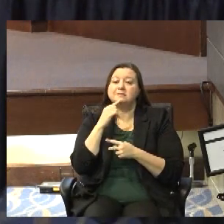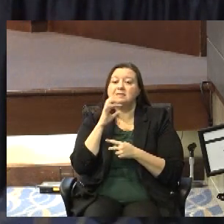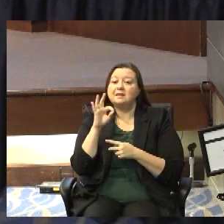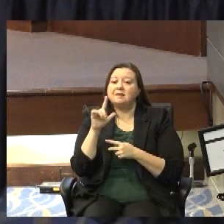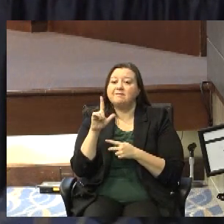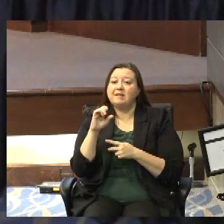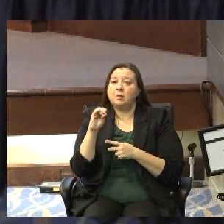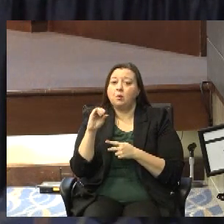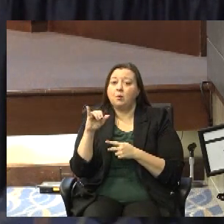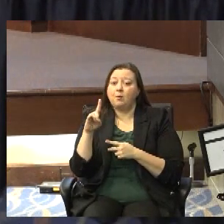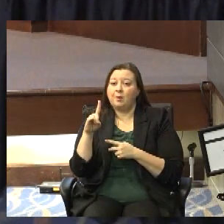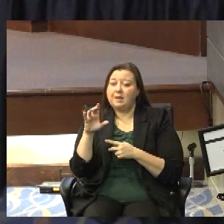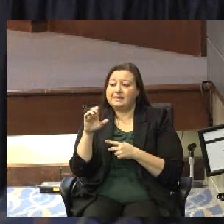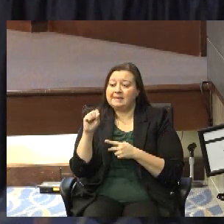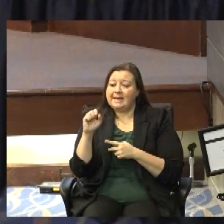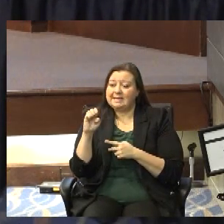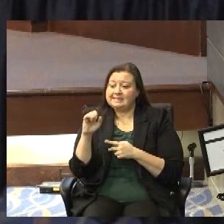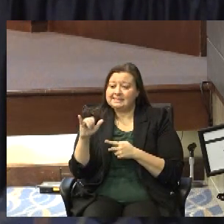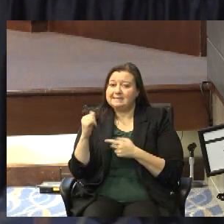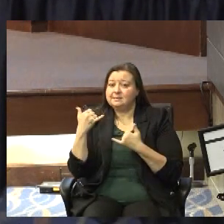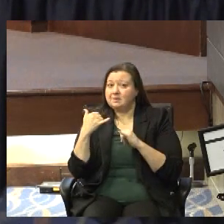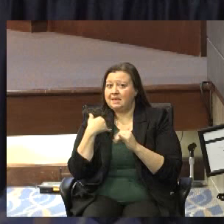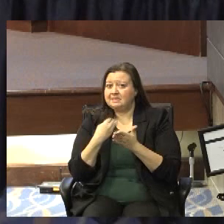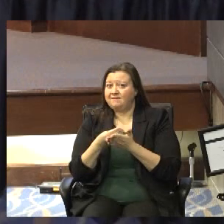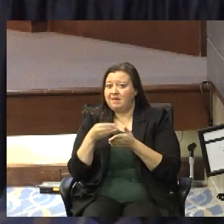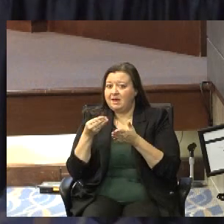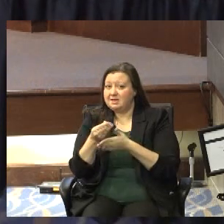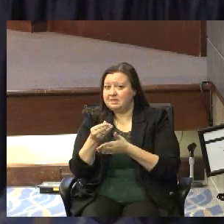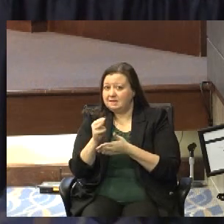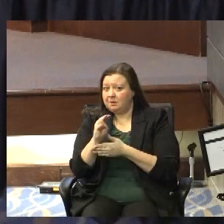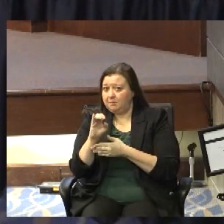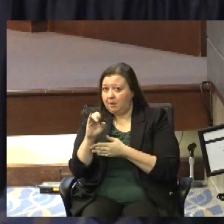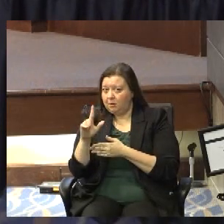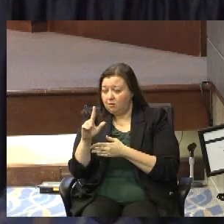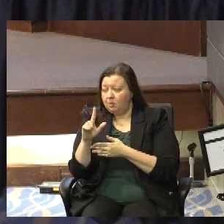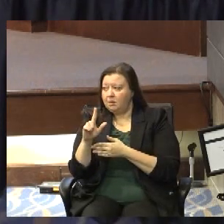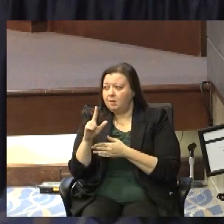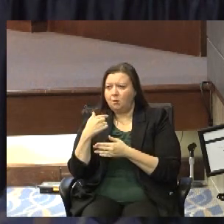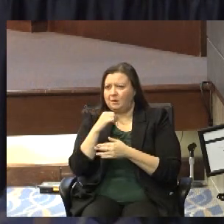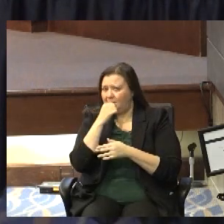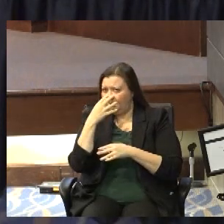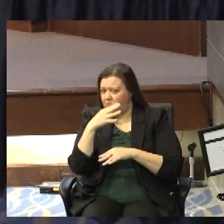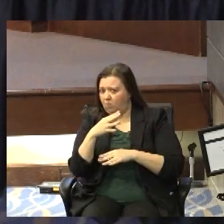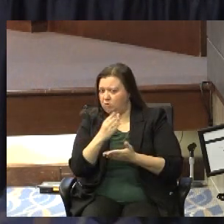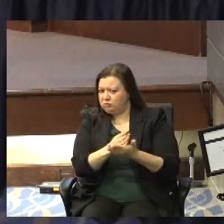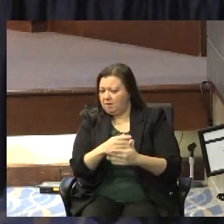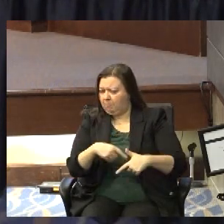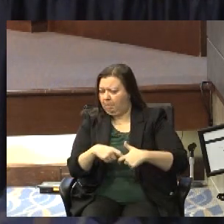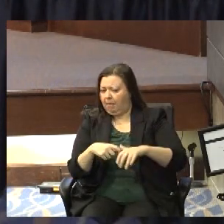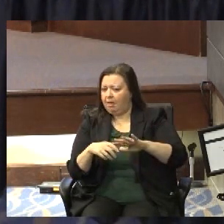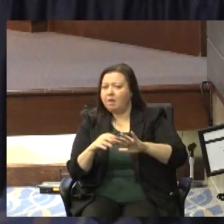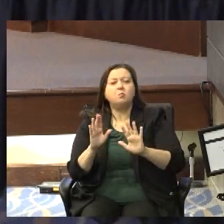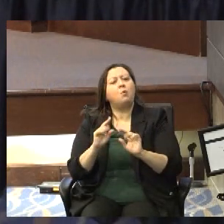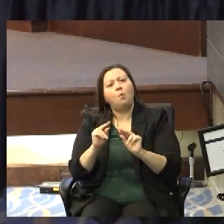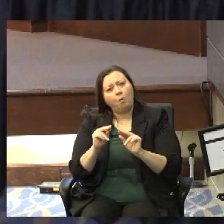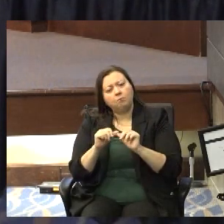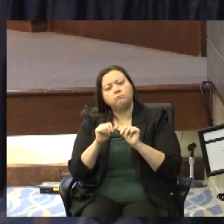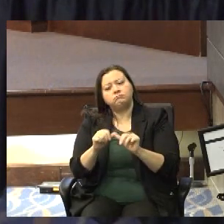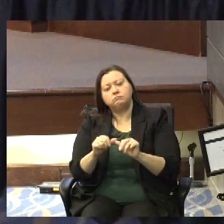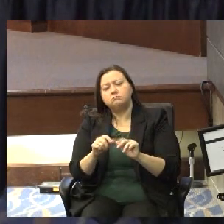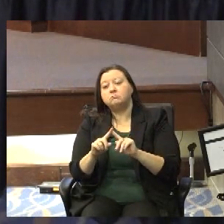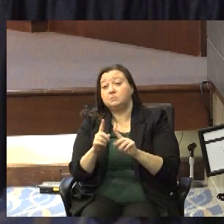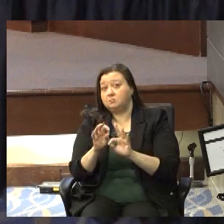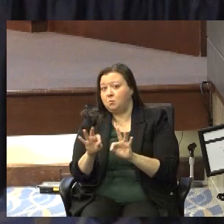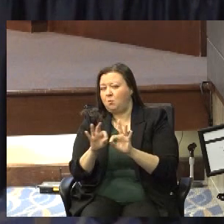still has its funding model and TERS for, and we're not turning our back on that. That is all true, but it brings up a very important